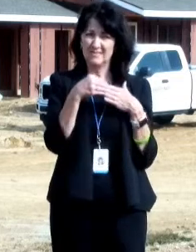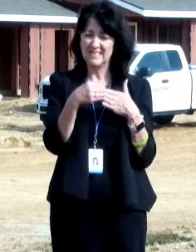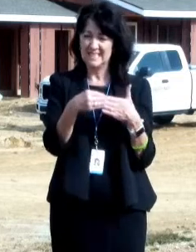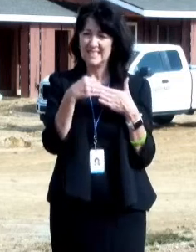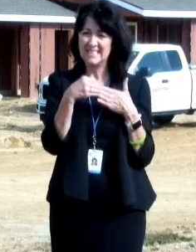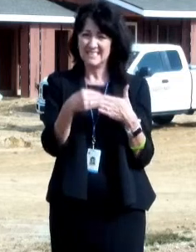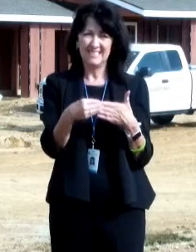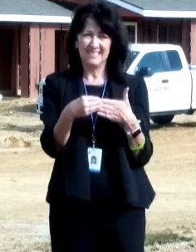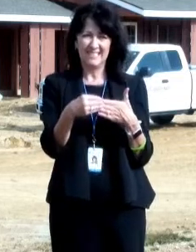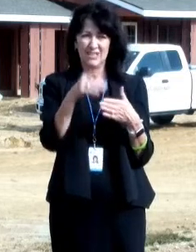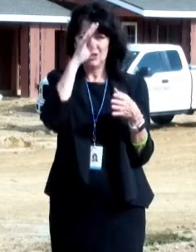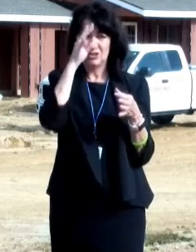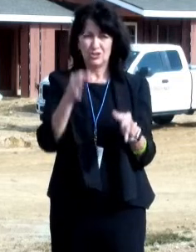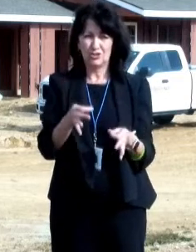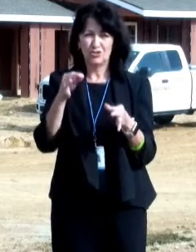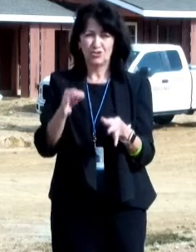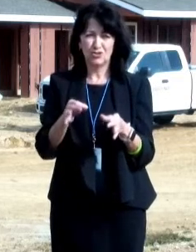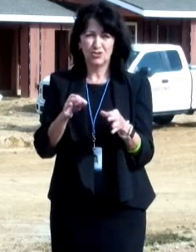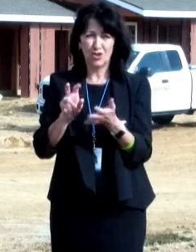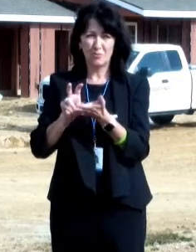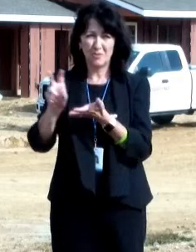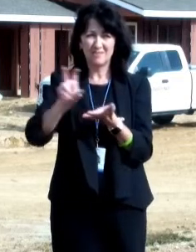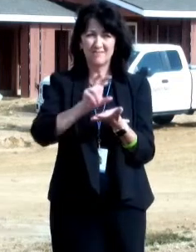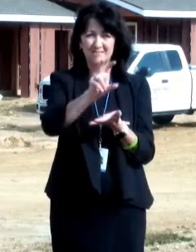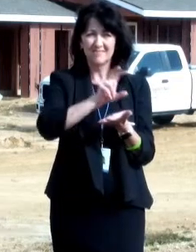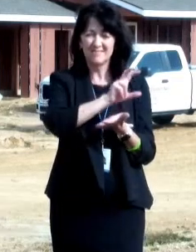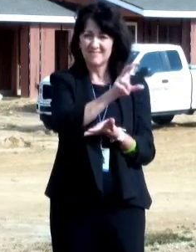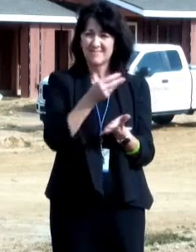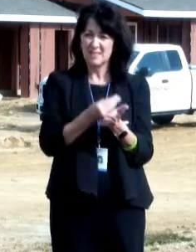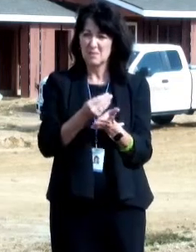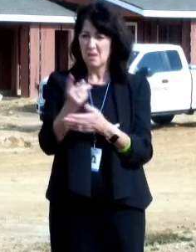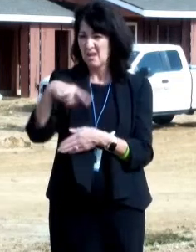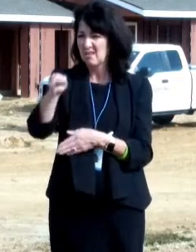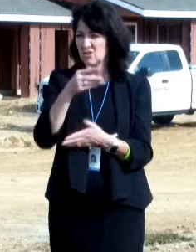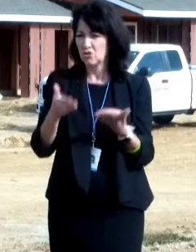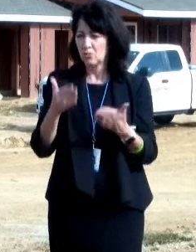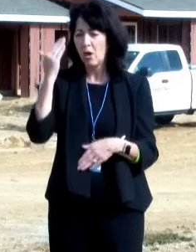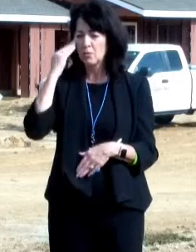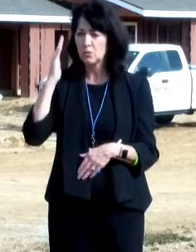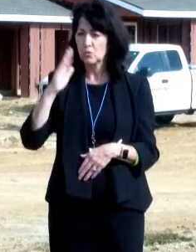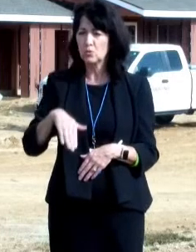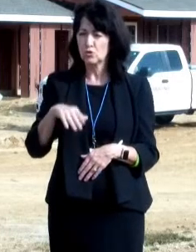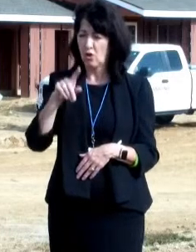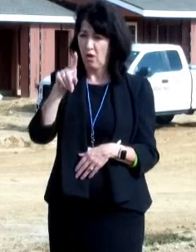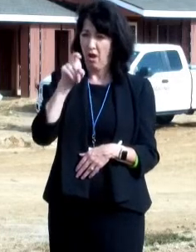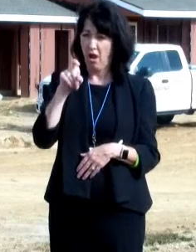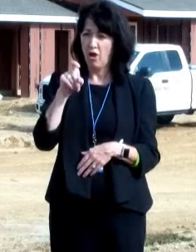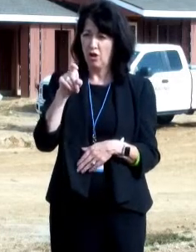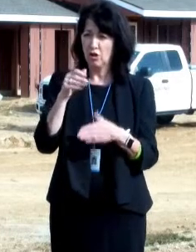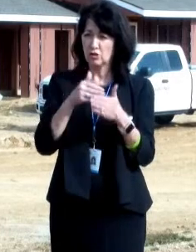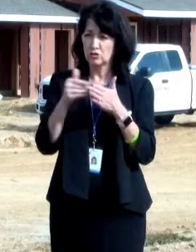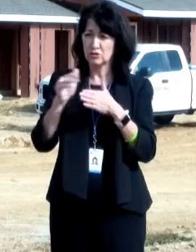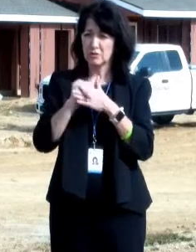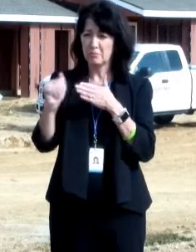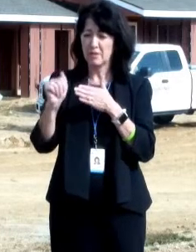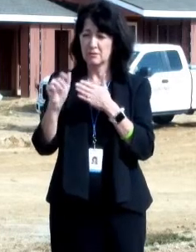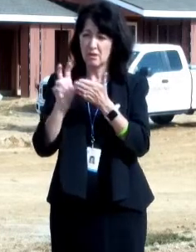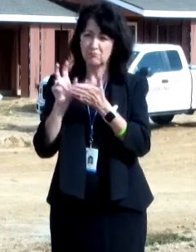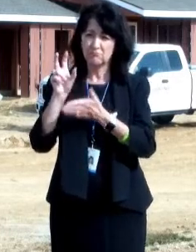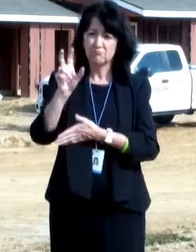in determining the allocation. You probably know that we announced a $100 million